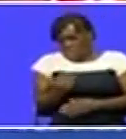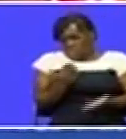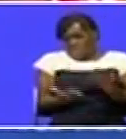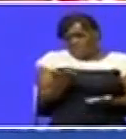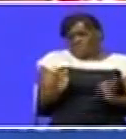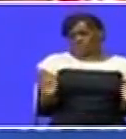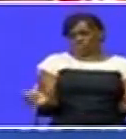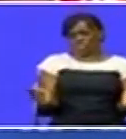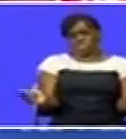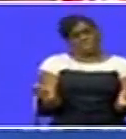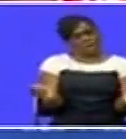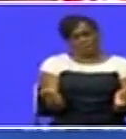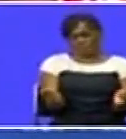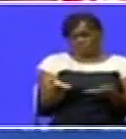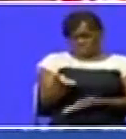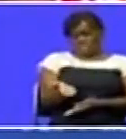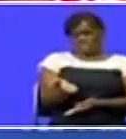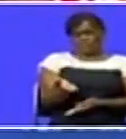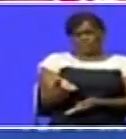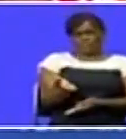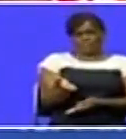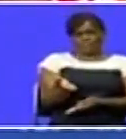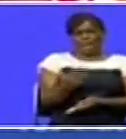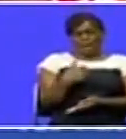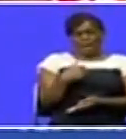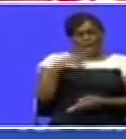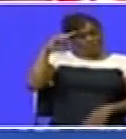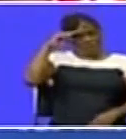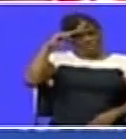swala la uchawi lina